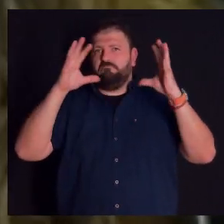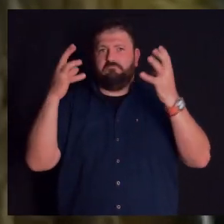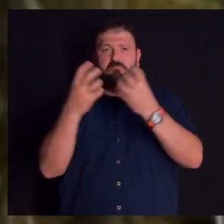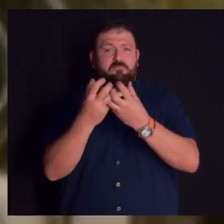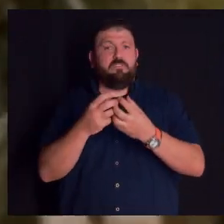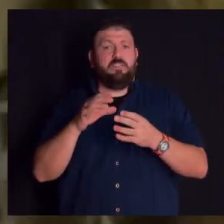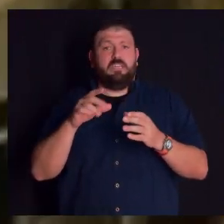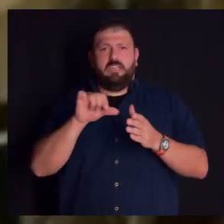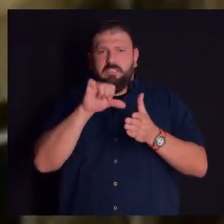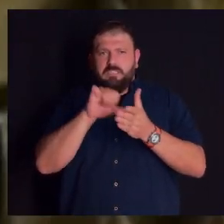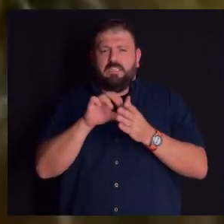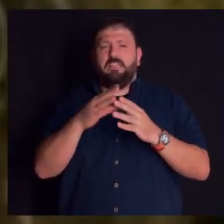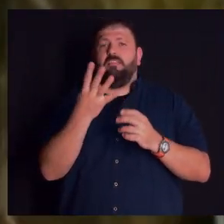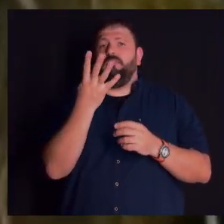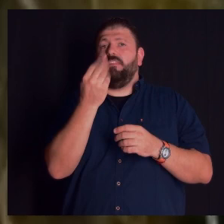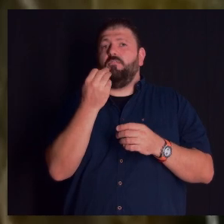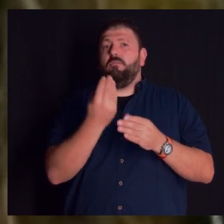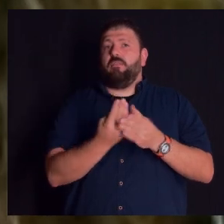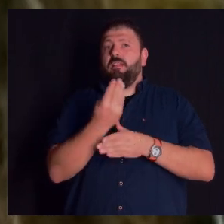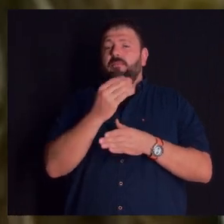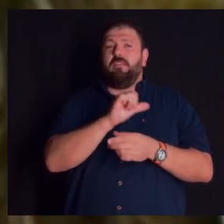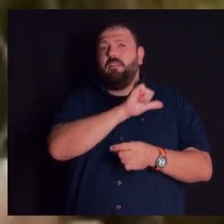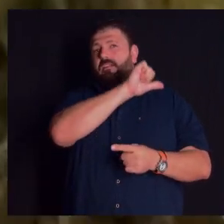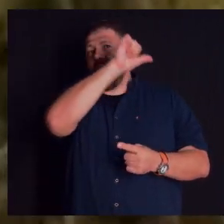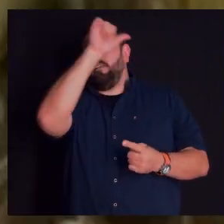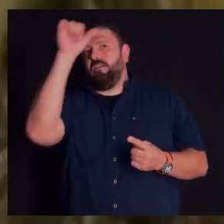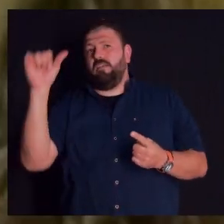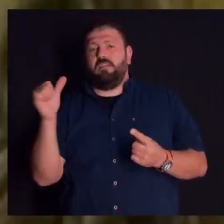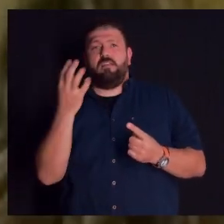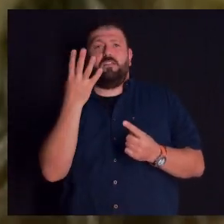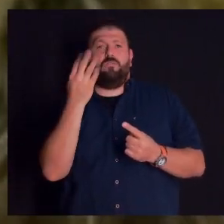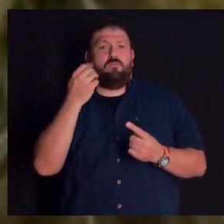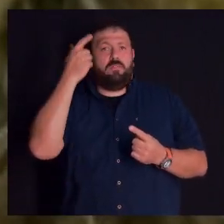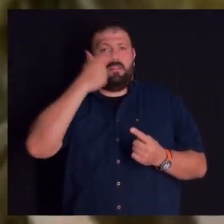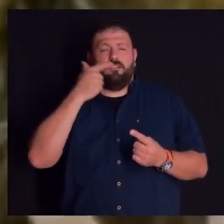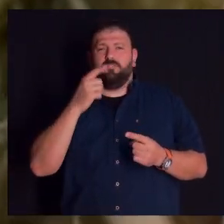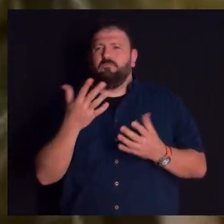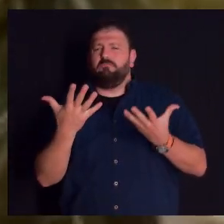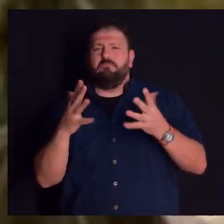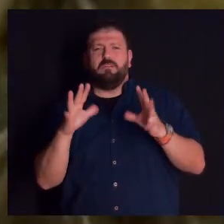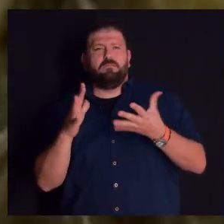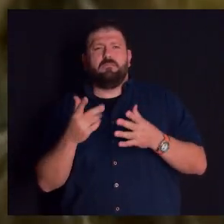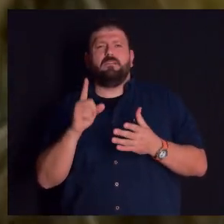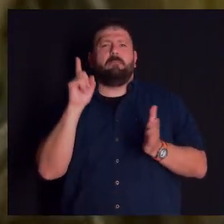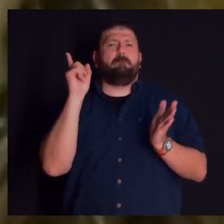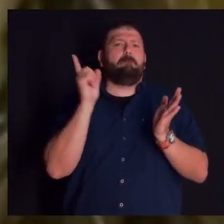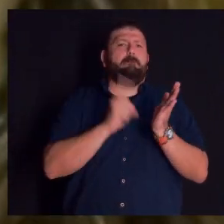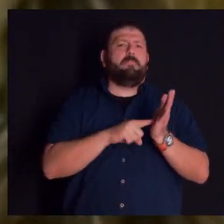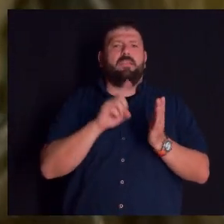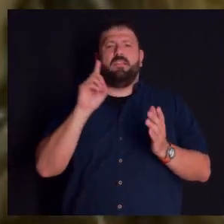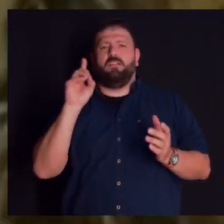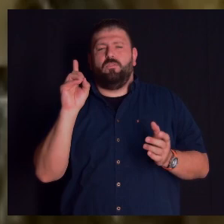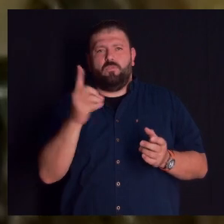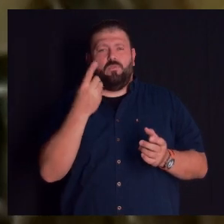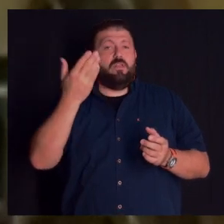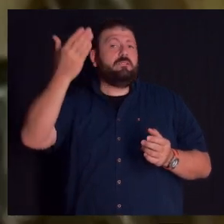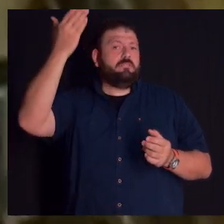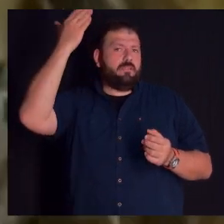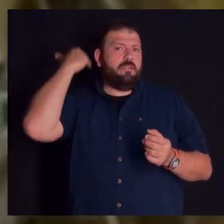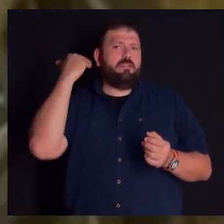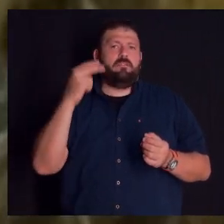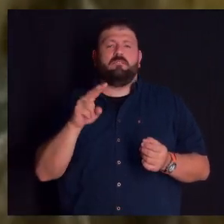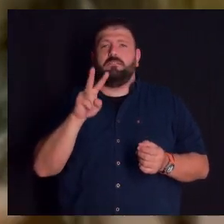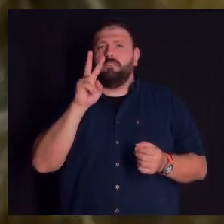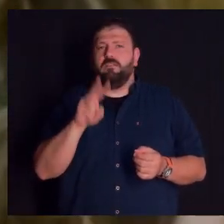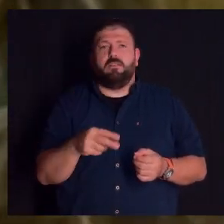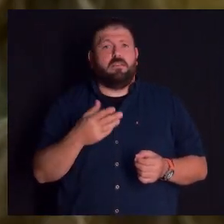center. So we work from 9 to 9. So the maximum of earning is